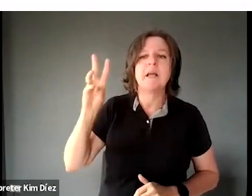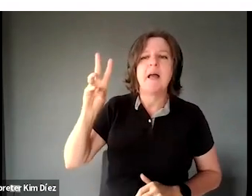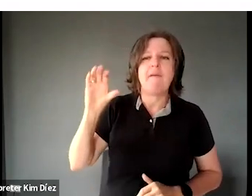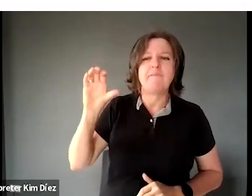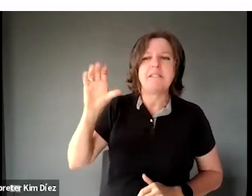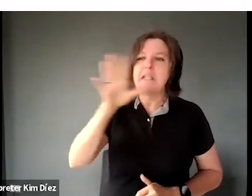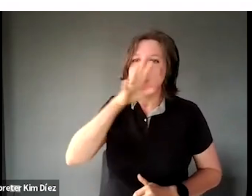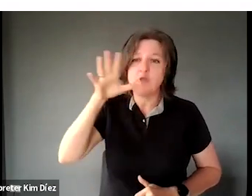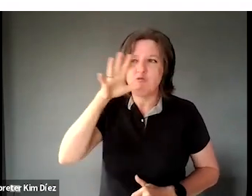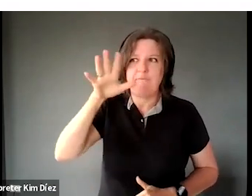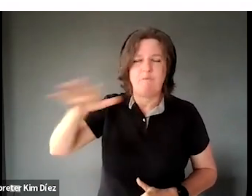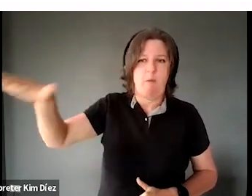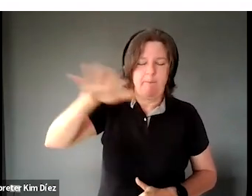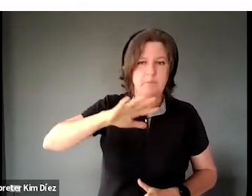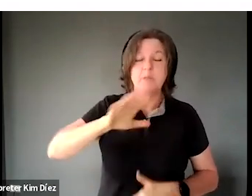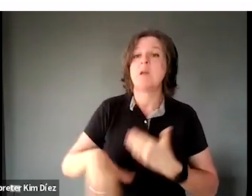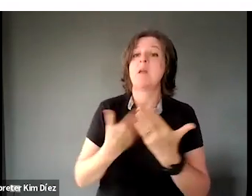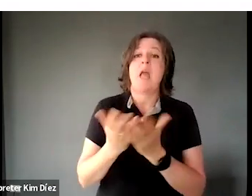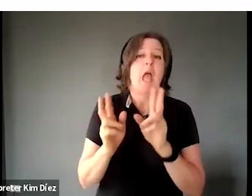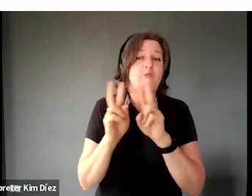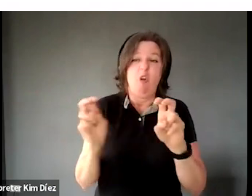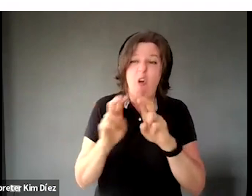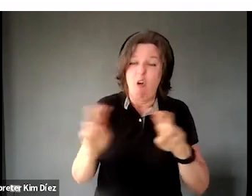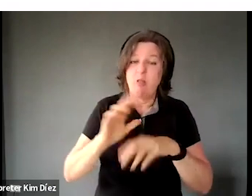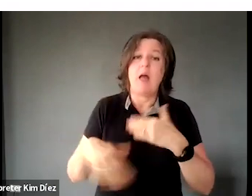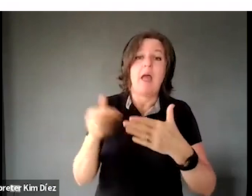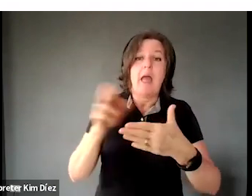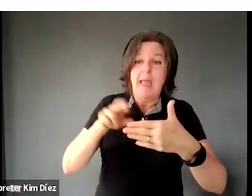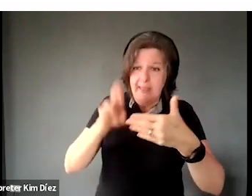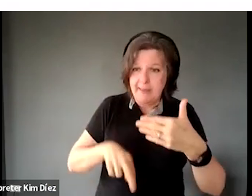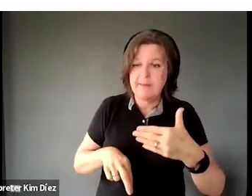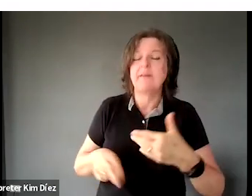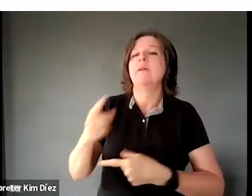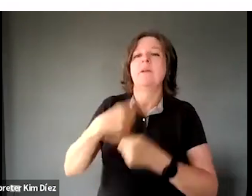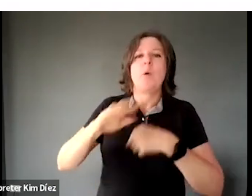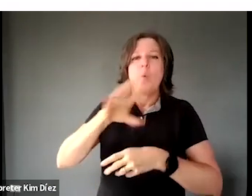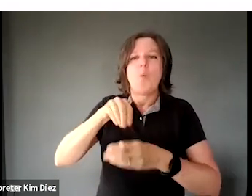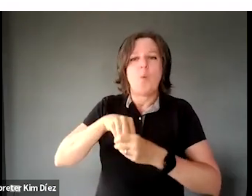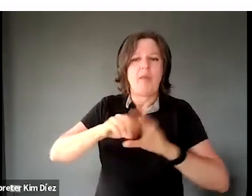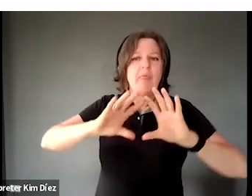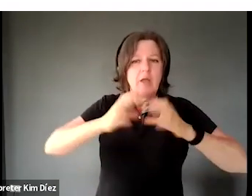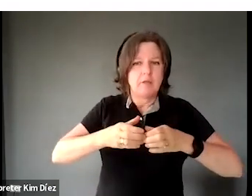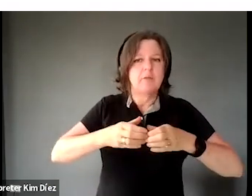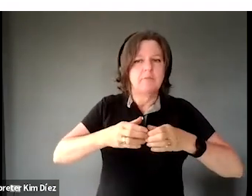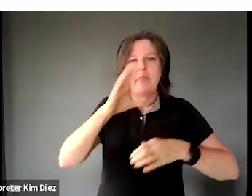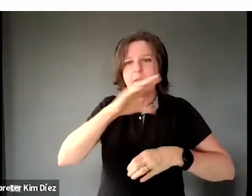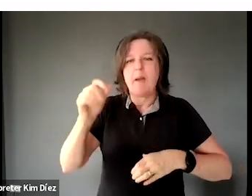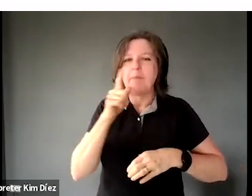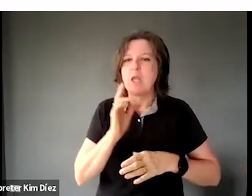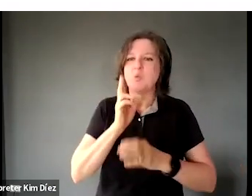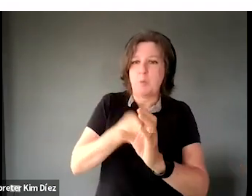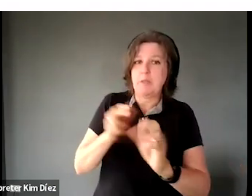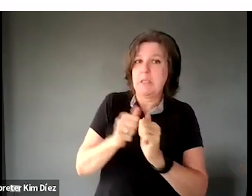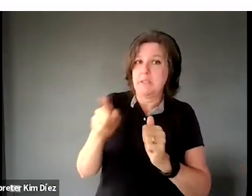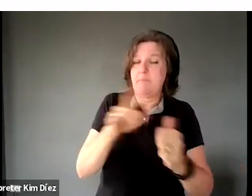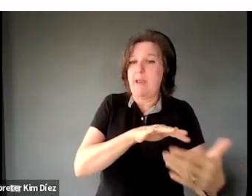we sampled beans from about 600 farms, and the analysis of